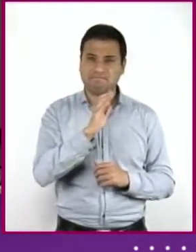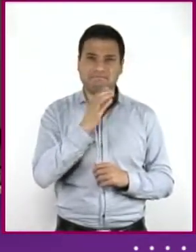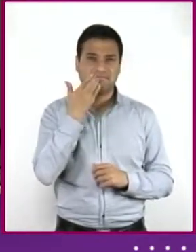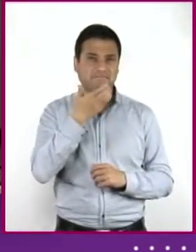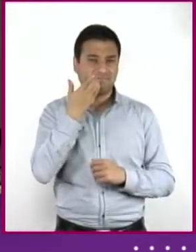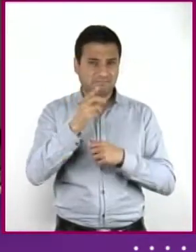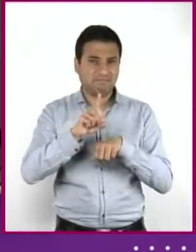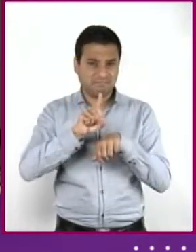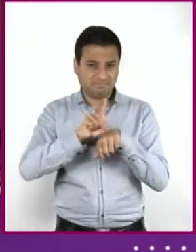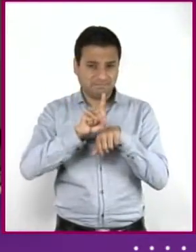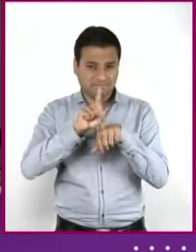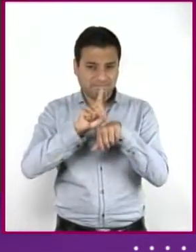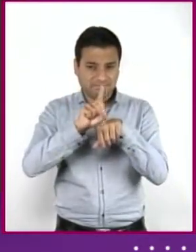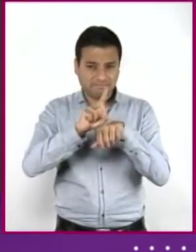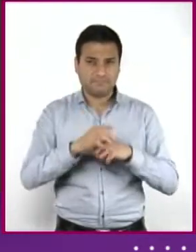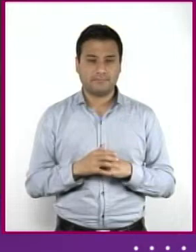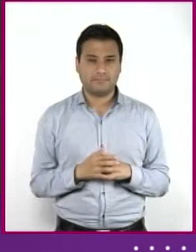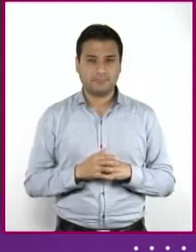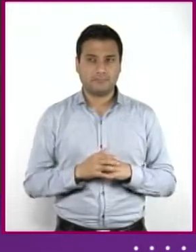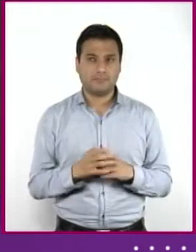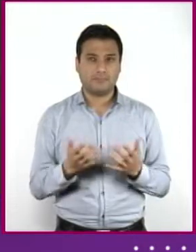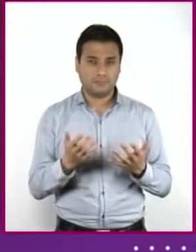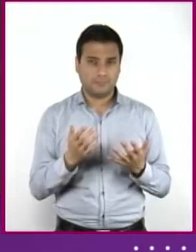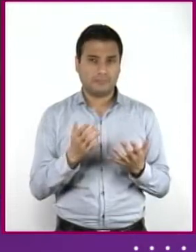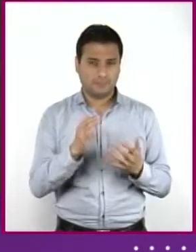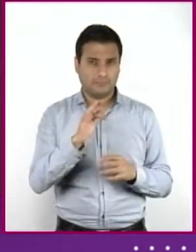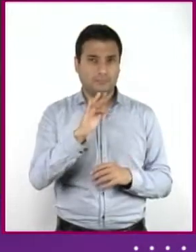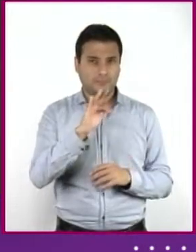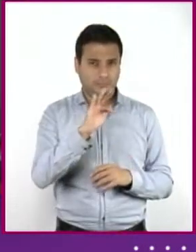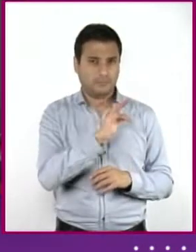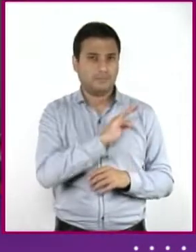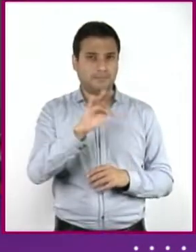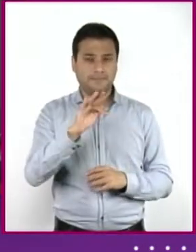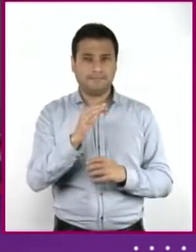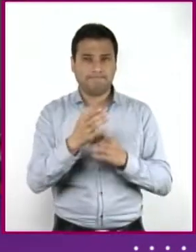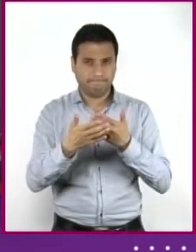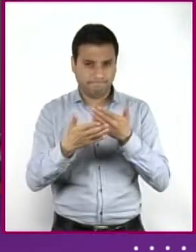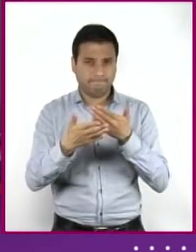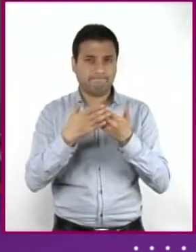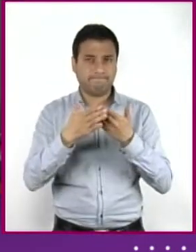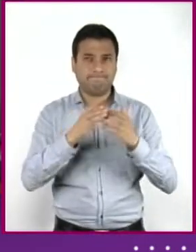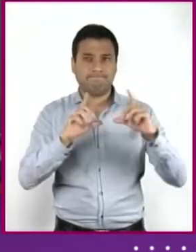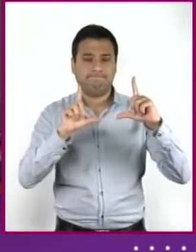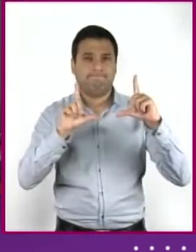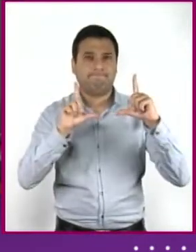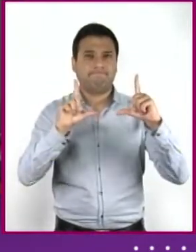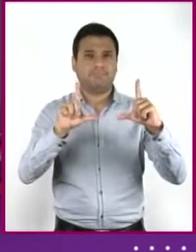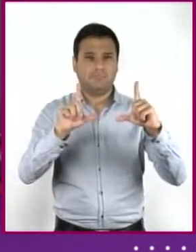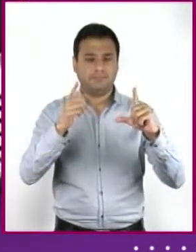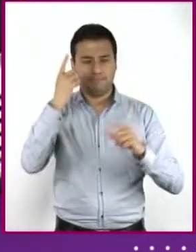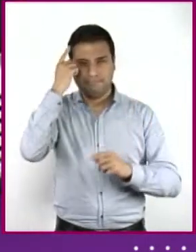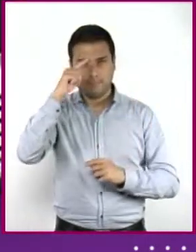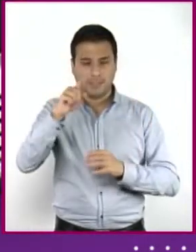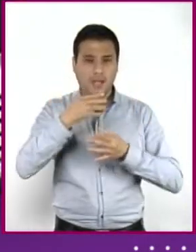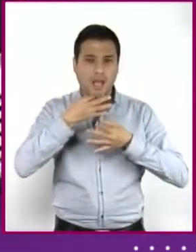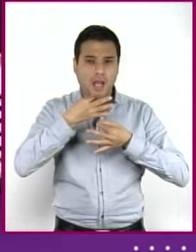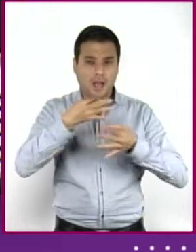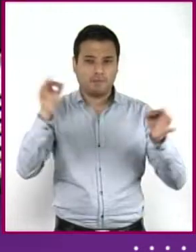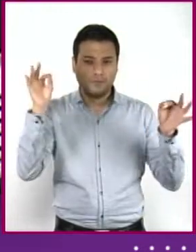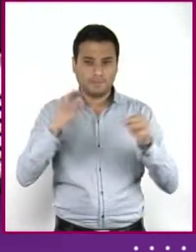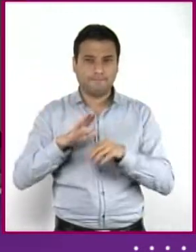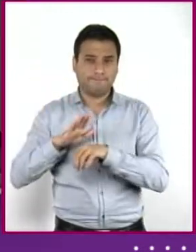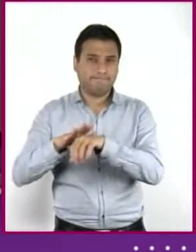day. We need a Help Wanted advertisement for an assistant radio producer.